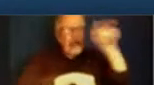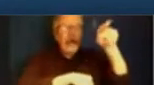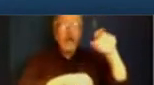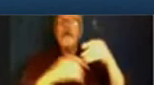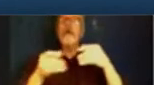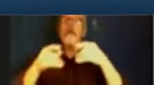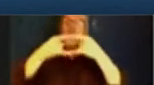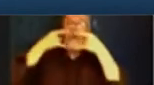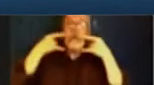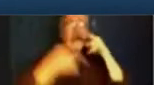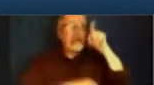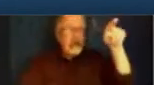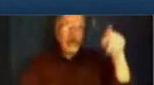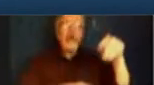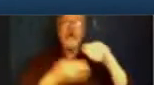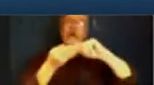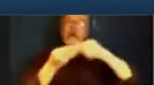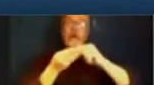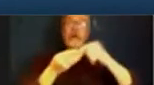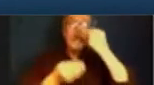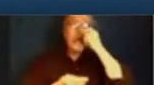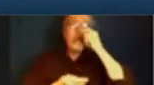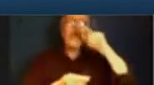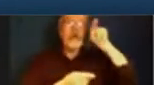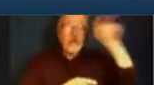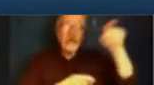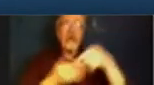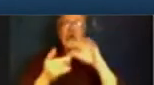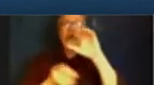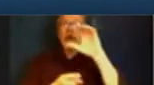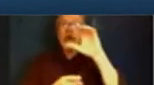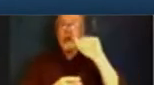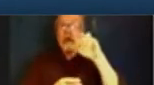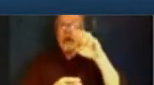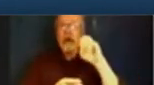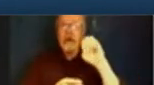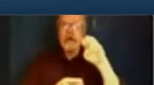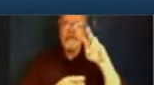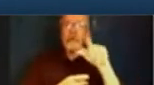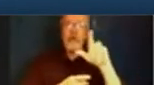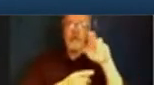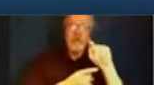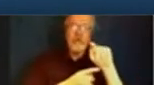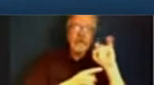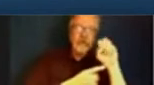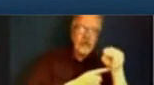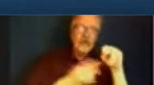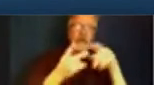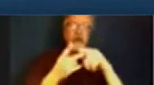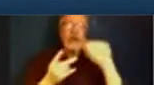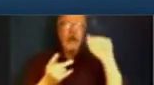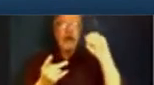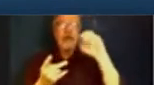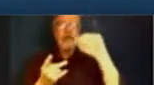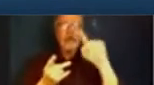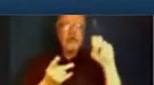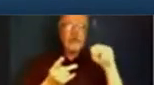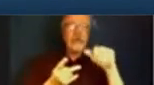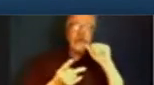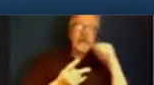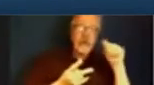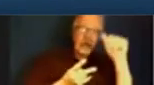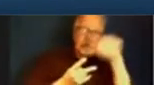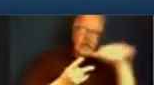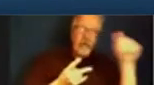get the portal up. And also the really important thing, we have to get the tests into the state. As you heard, they're coming this week and next week from the